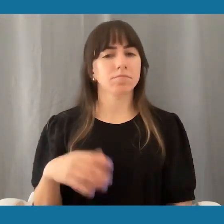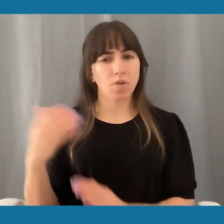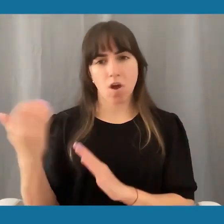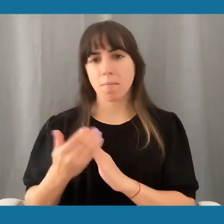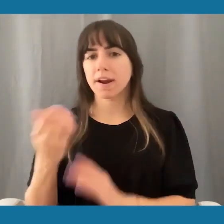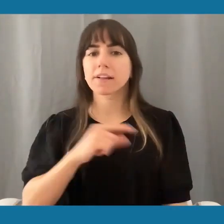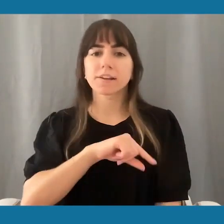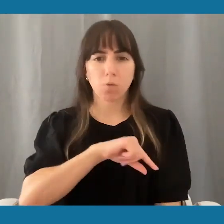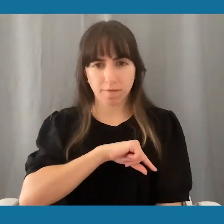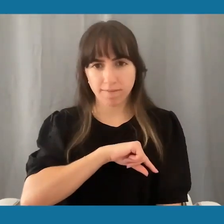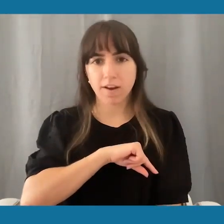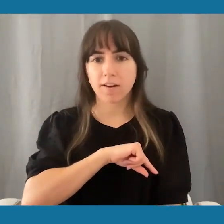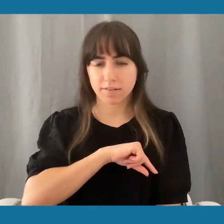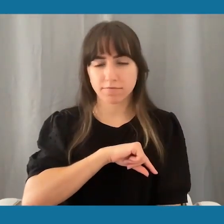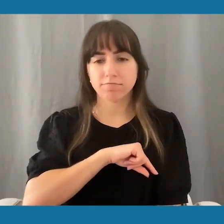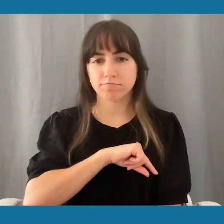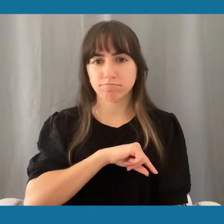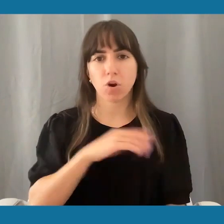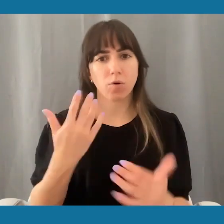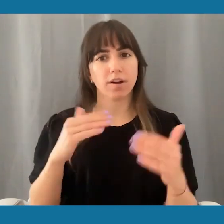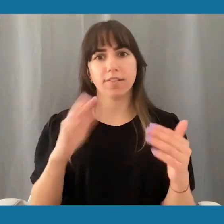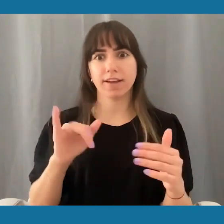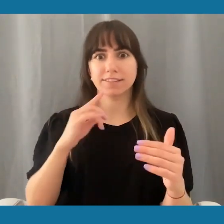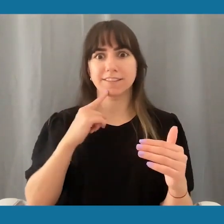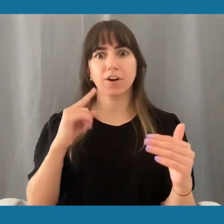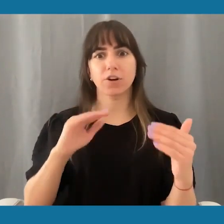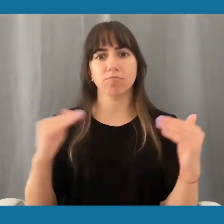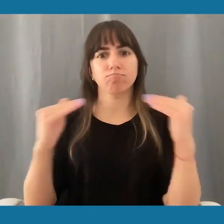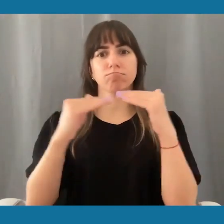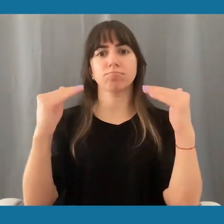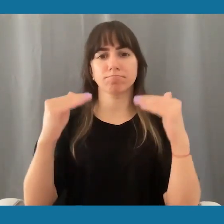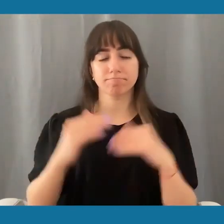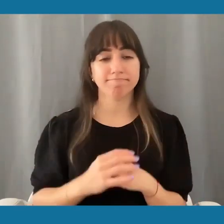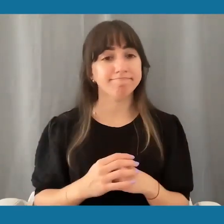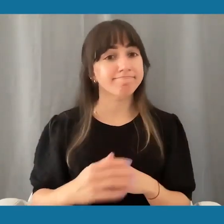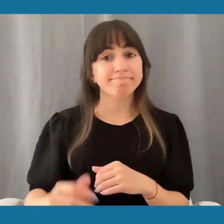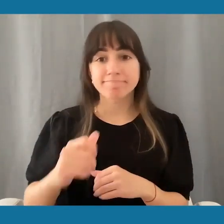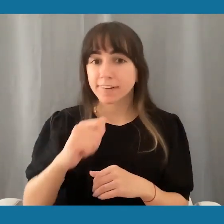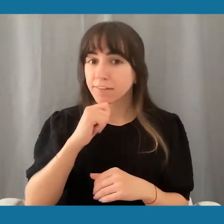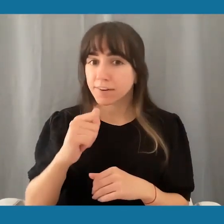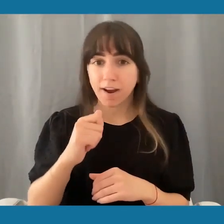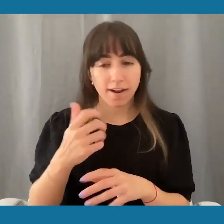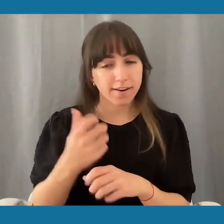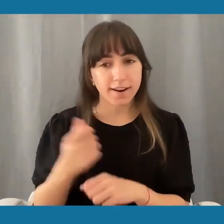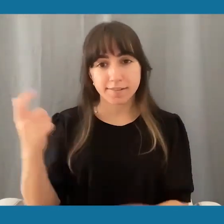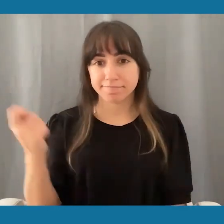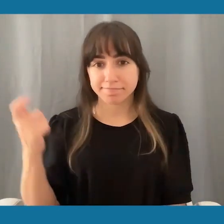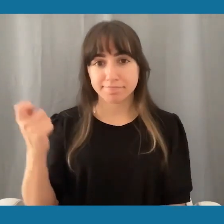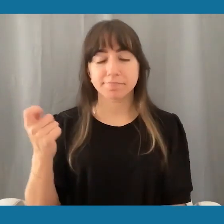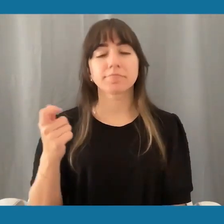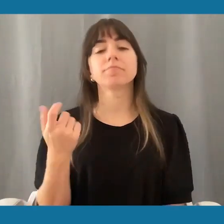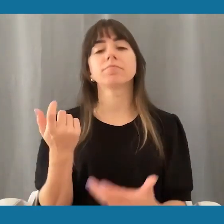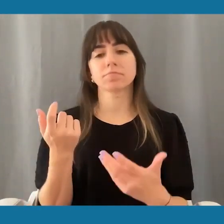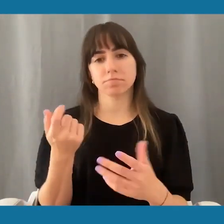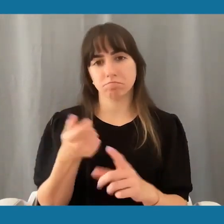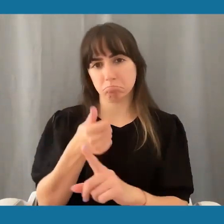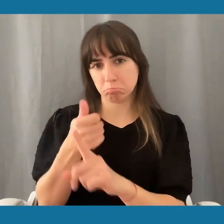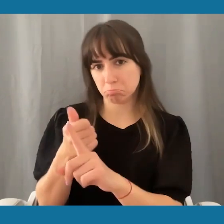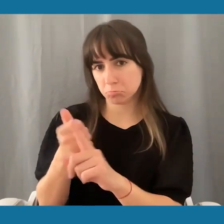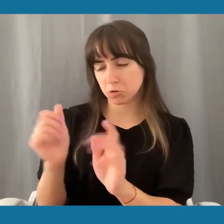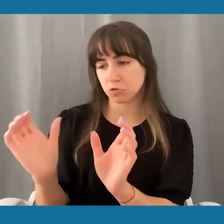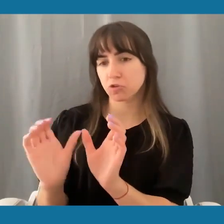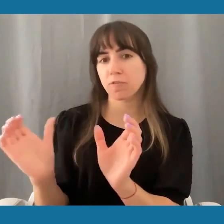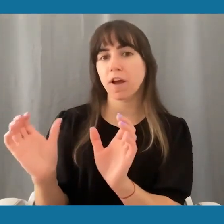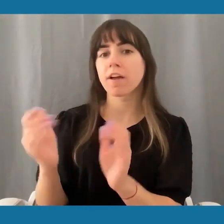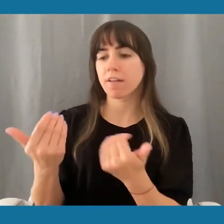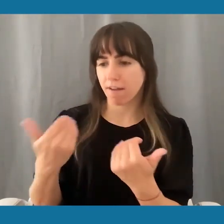requirement. If they're not currently receiving either of those benefits, they can self-certify that they have a severe diagnosis. So what does